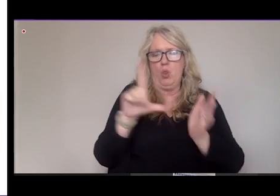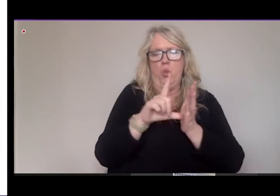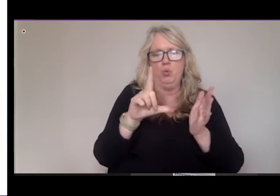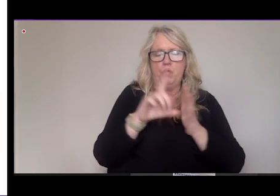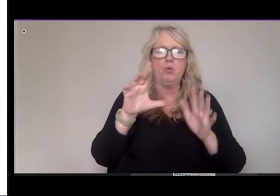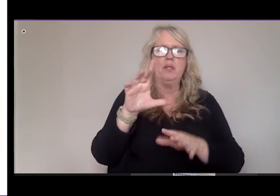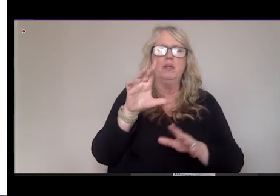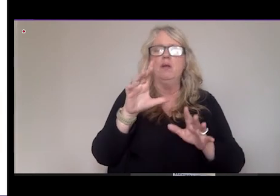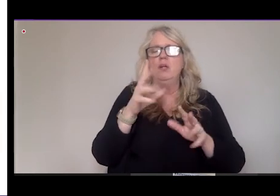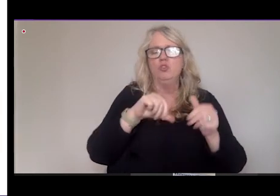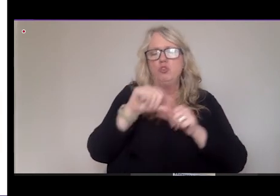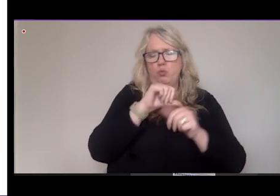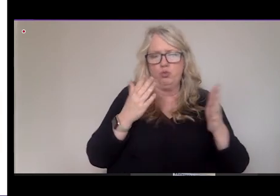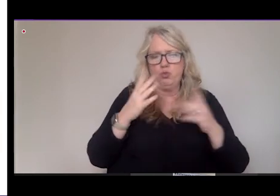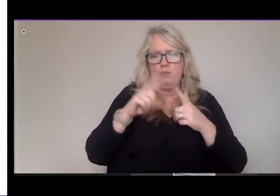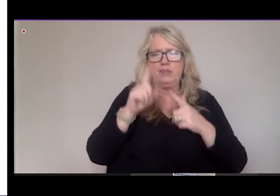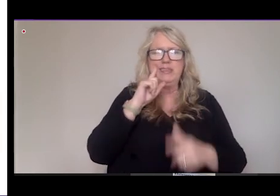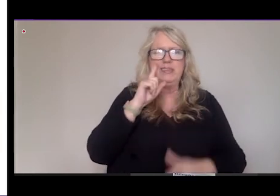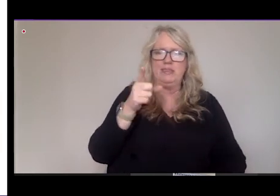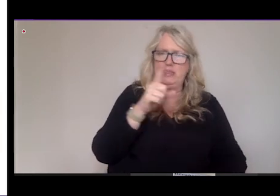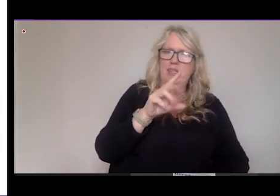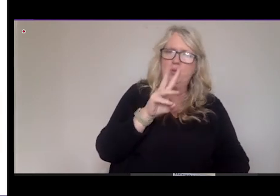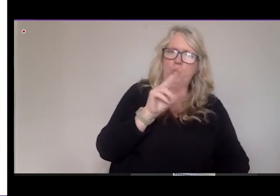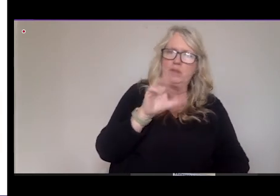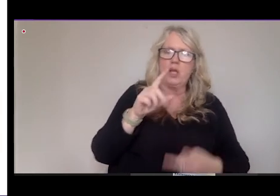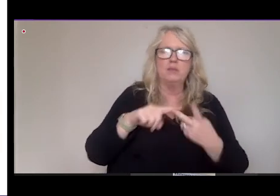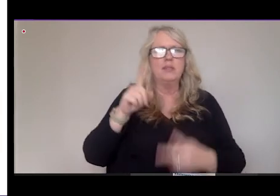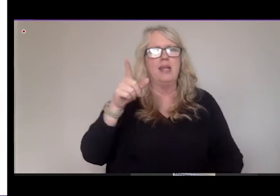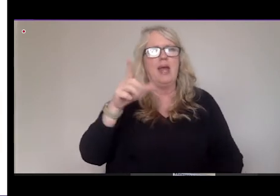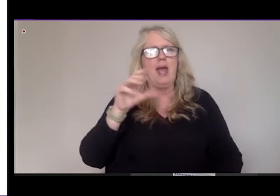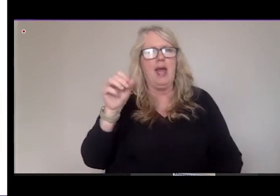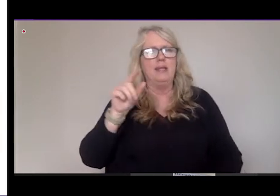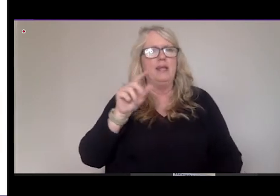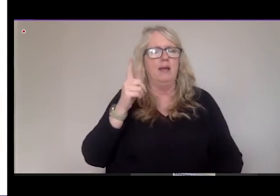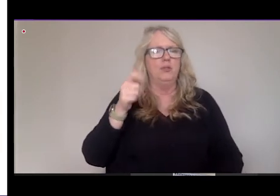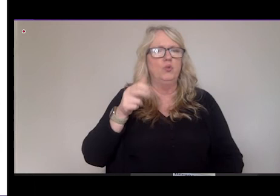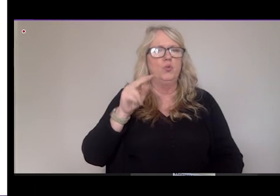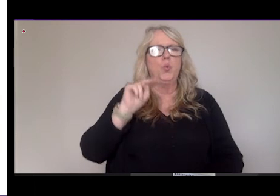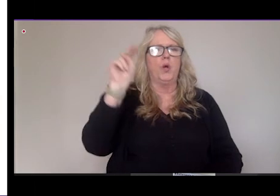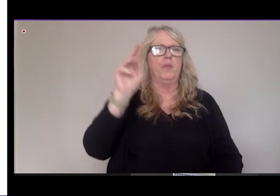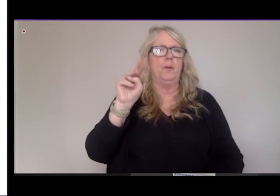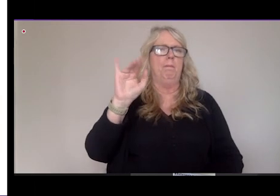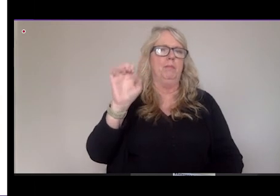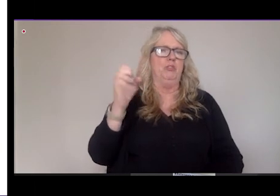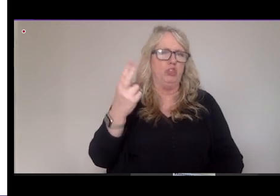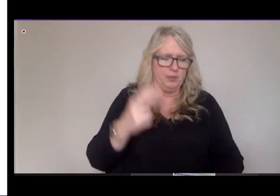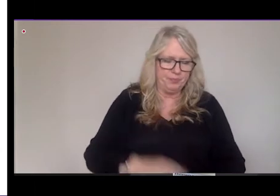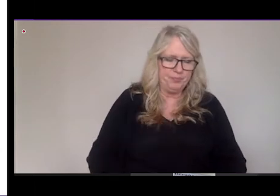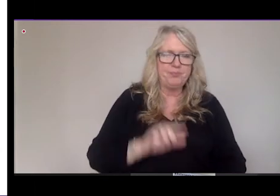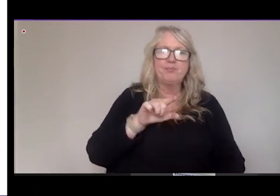Social Services of Wisconsin and Upper Michigan. Next slide, please.